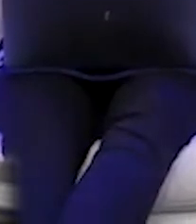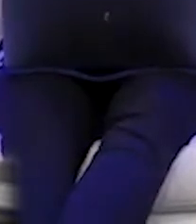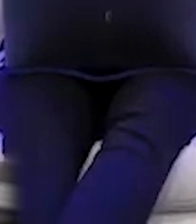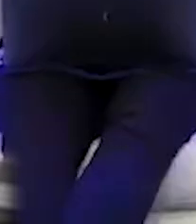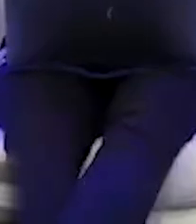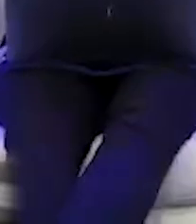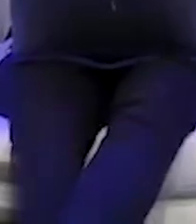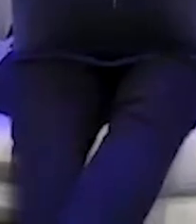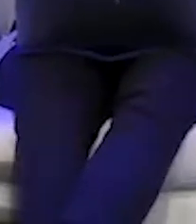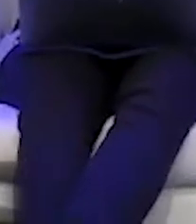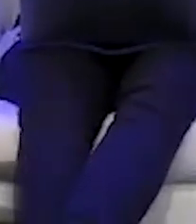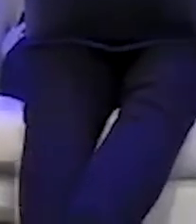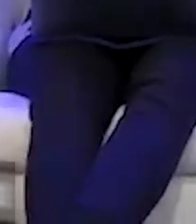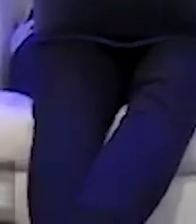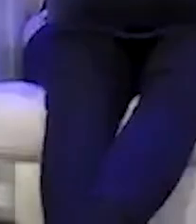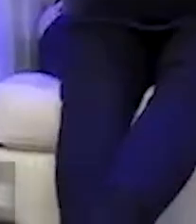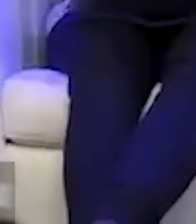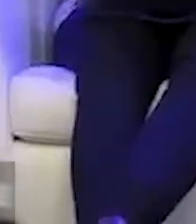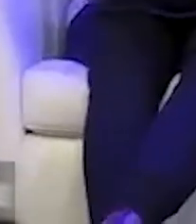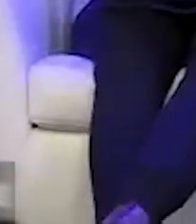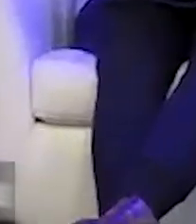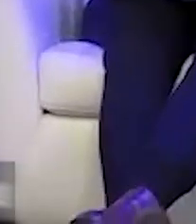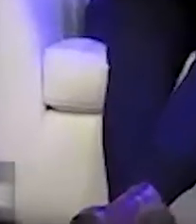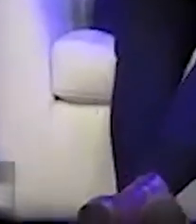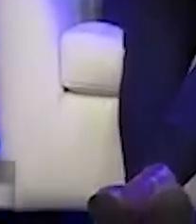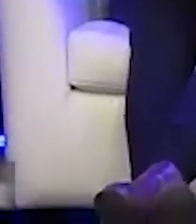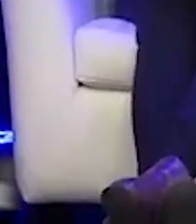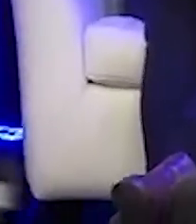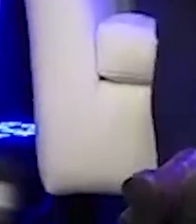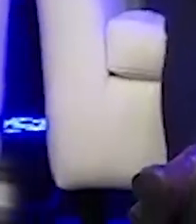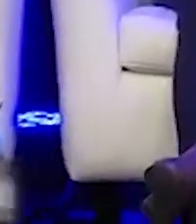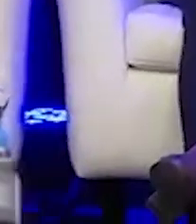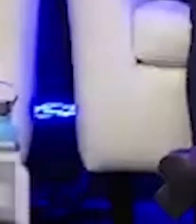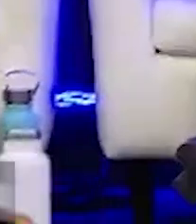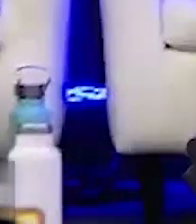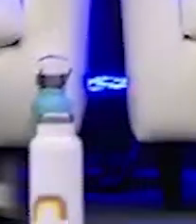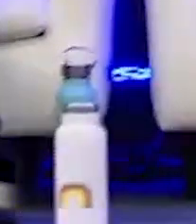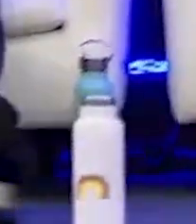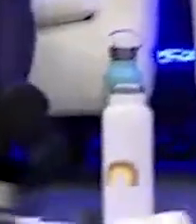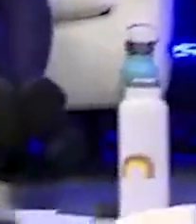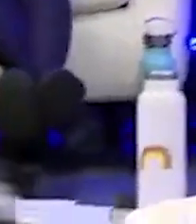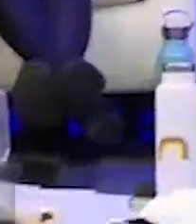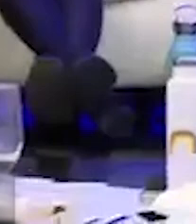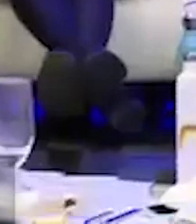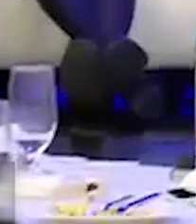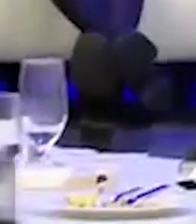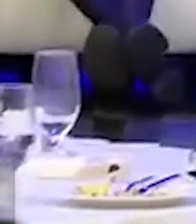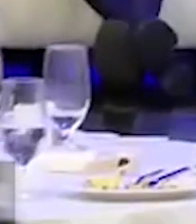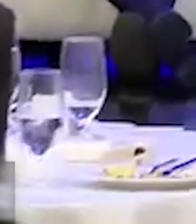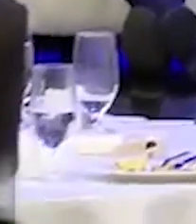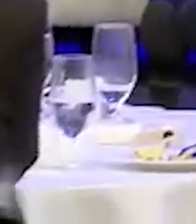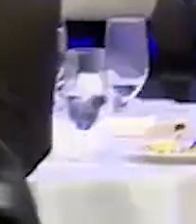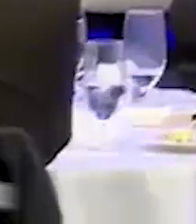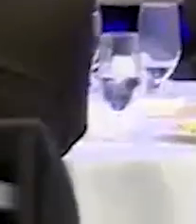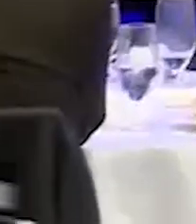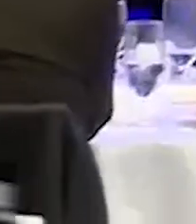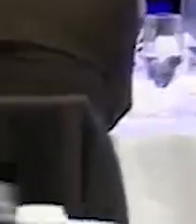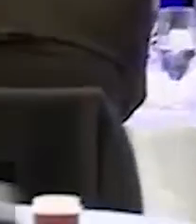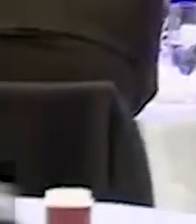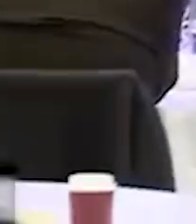things I'm just sort of interested in, which I sort of saw from my experience, I'm a person with a hearing and learning disability, so a hidden